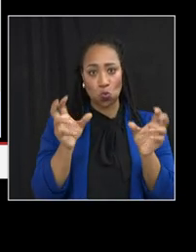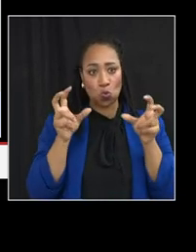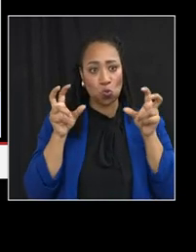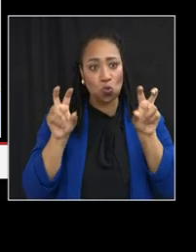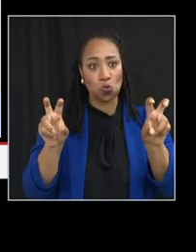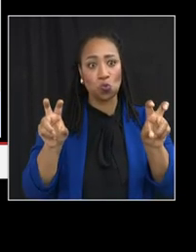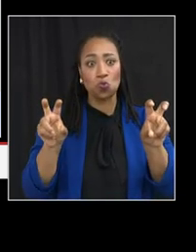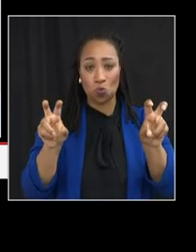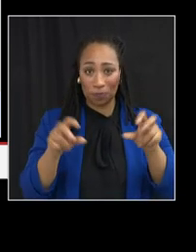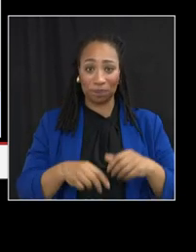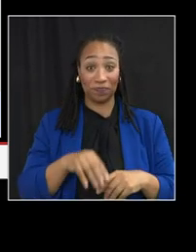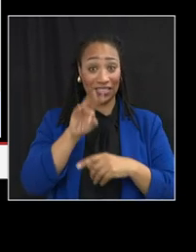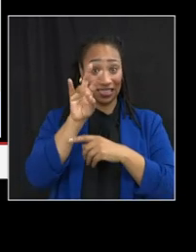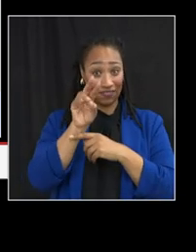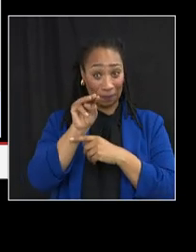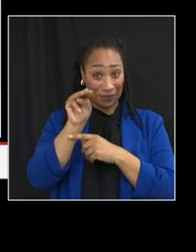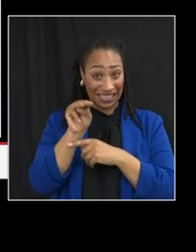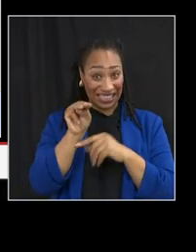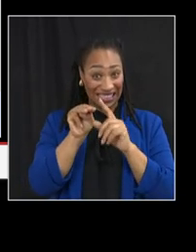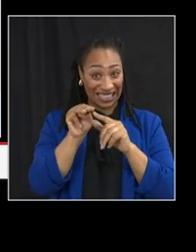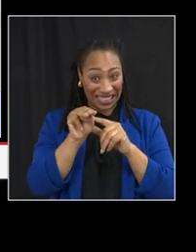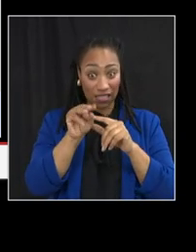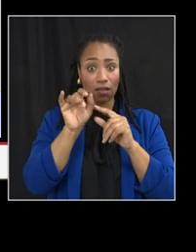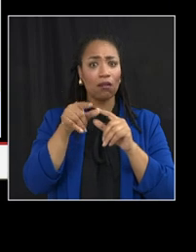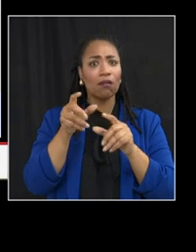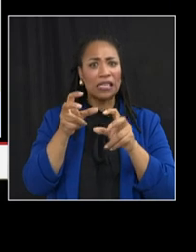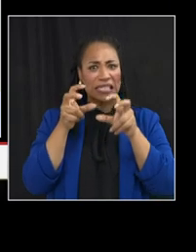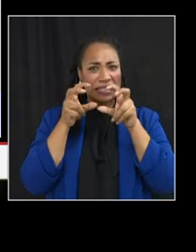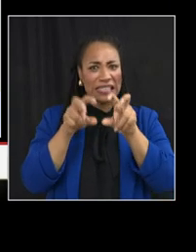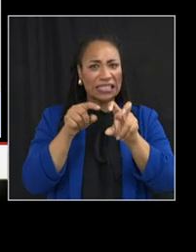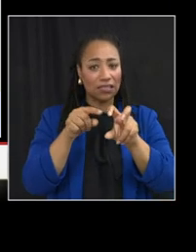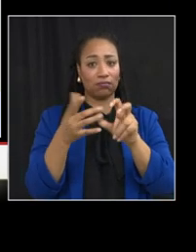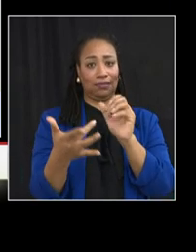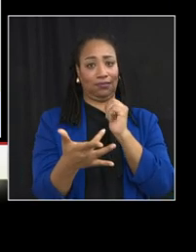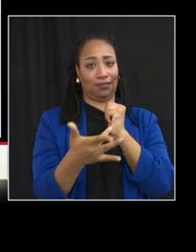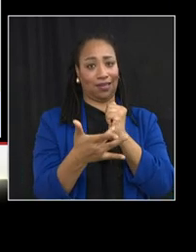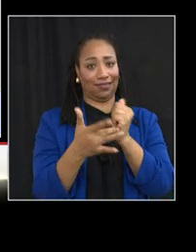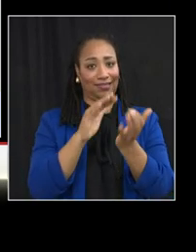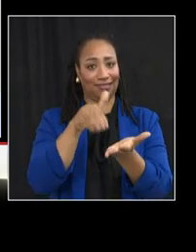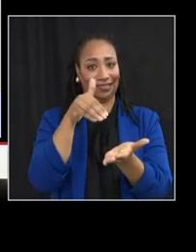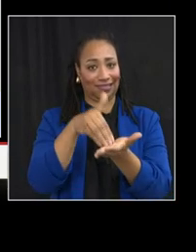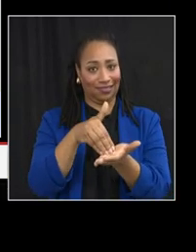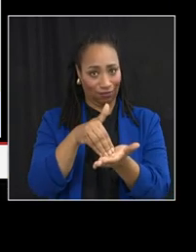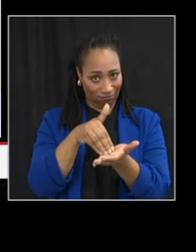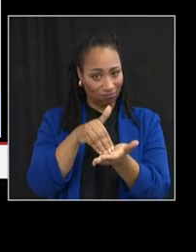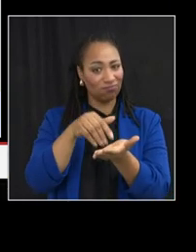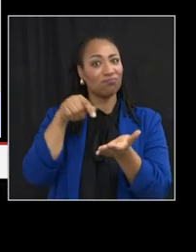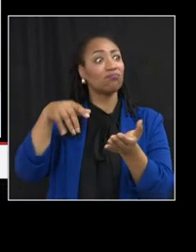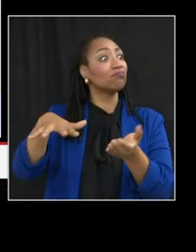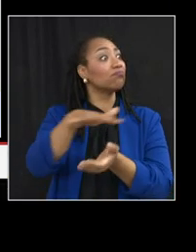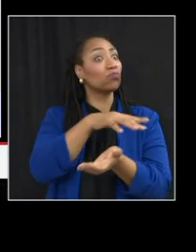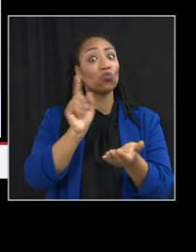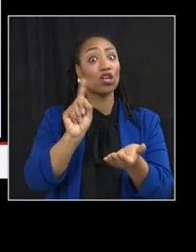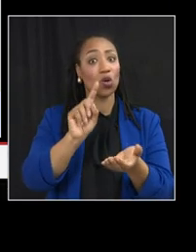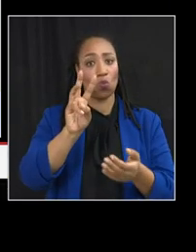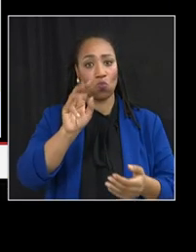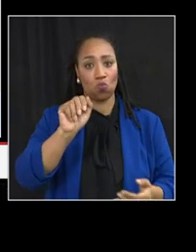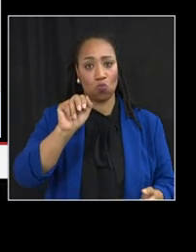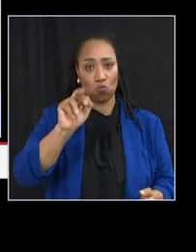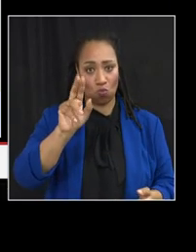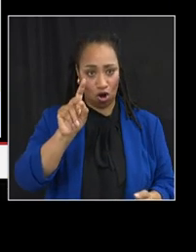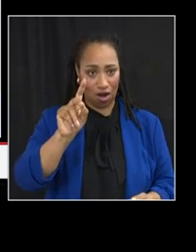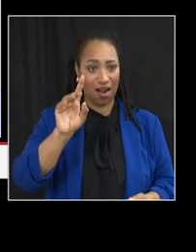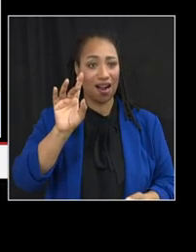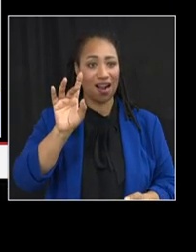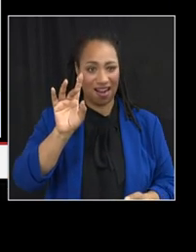center located here in Ward 5, and $5 million to support advanced internships, career-ready internships, and